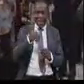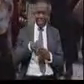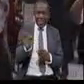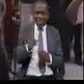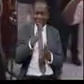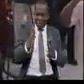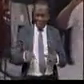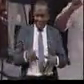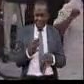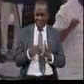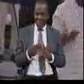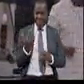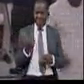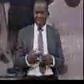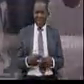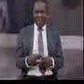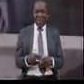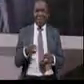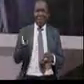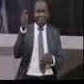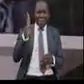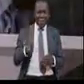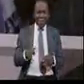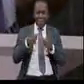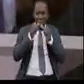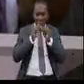God bless you. Let's have a seat.